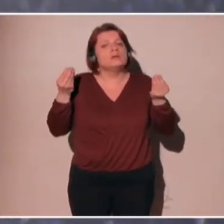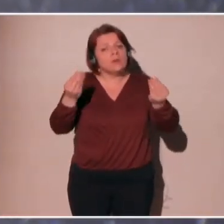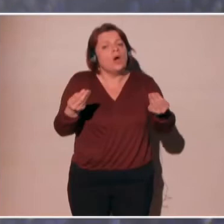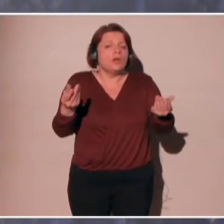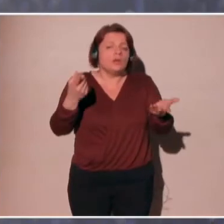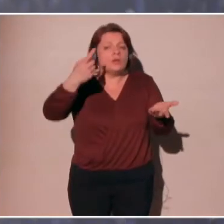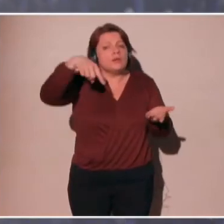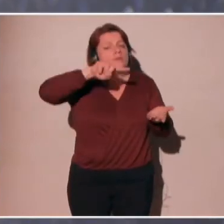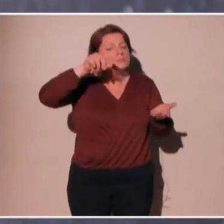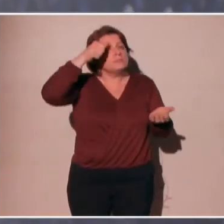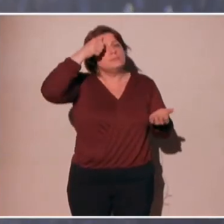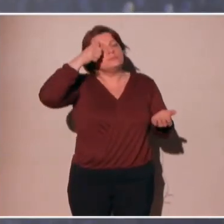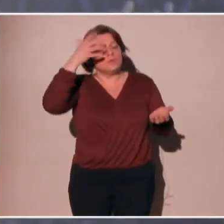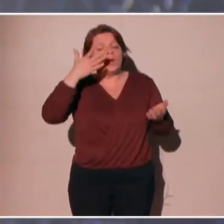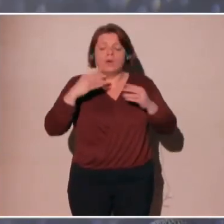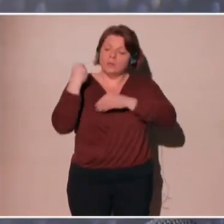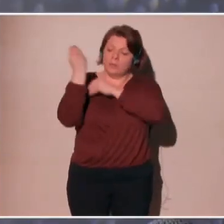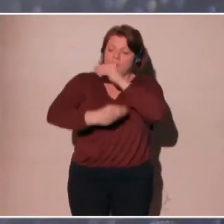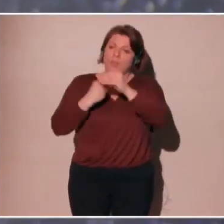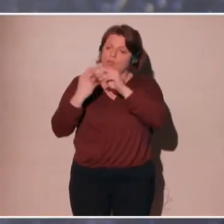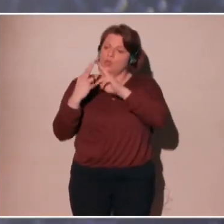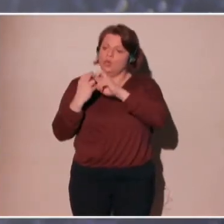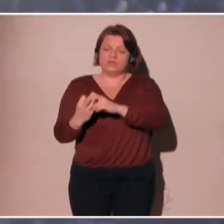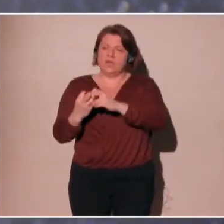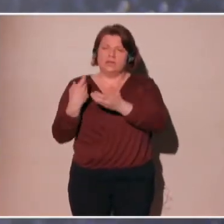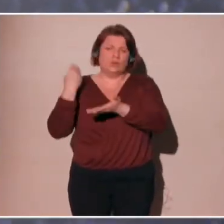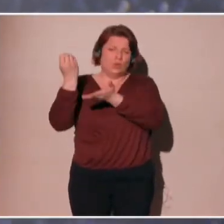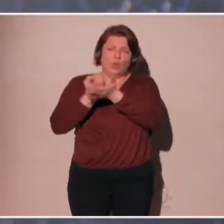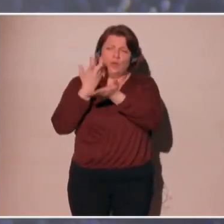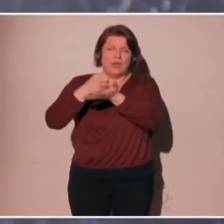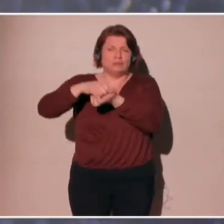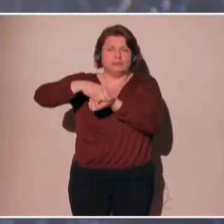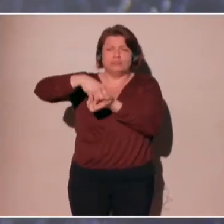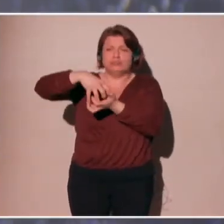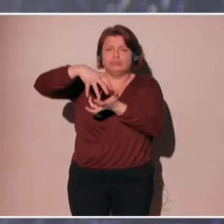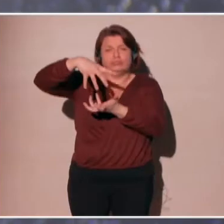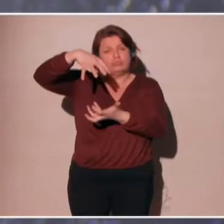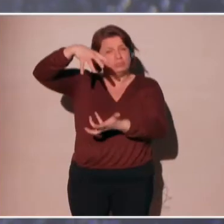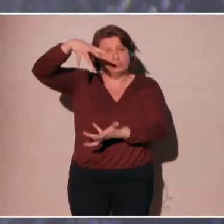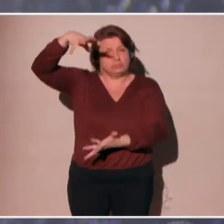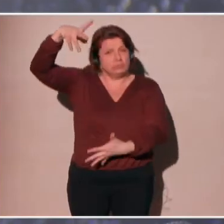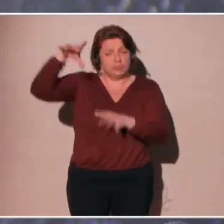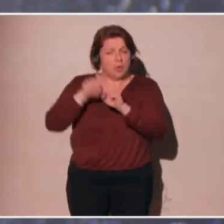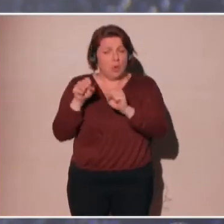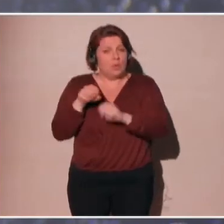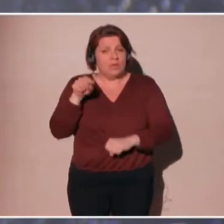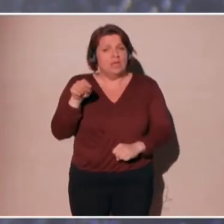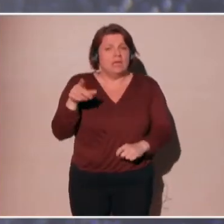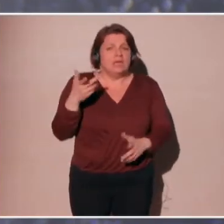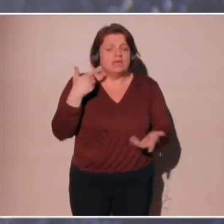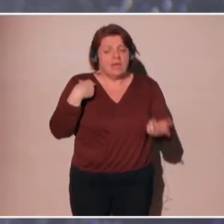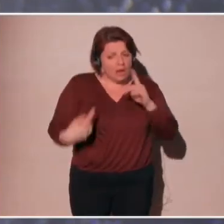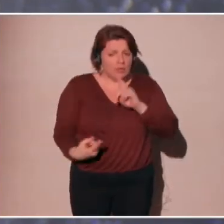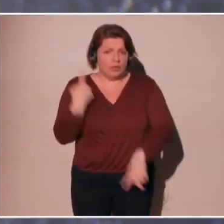I'd like, first of all, to say here that the research produces a lot